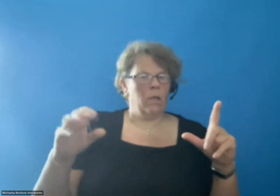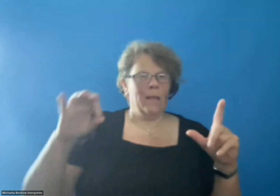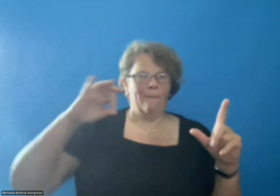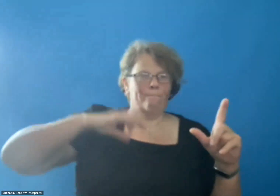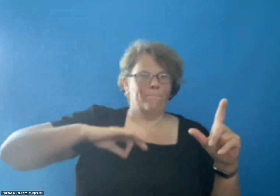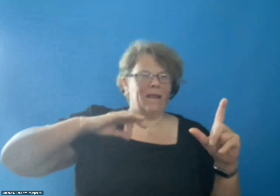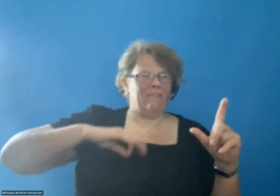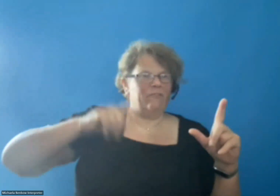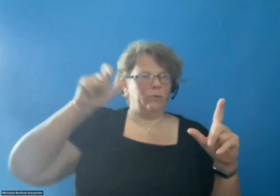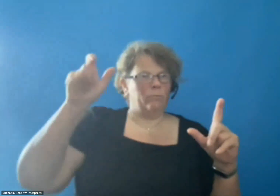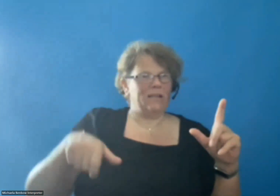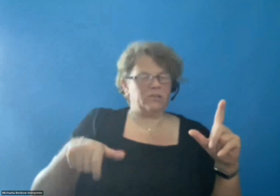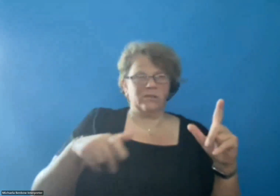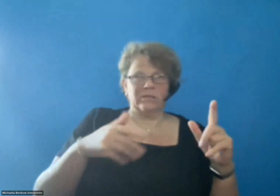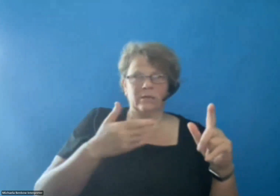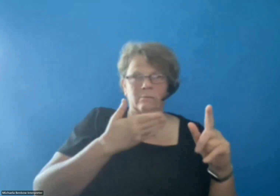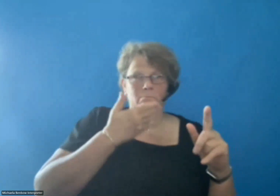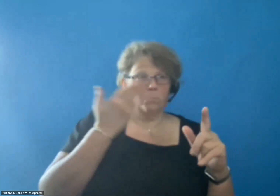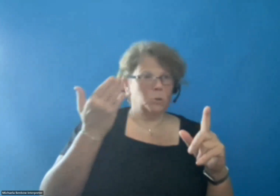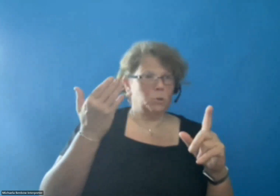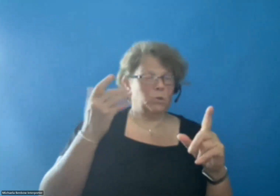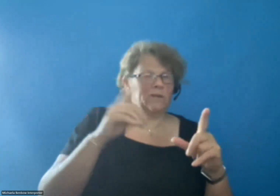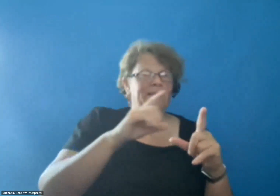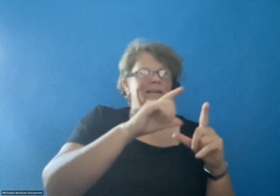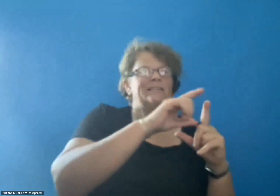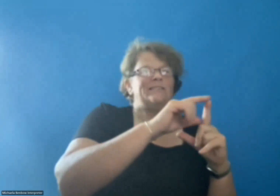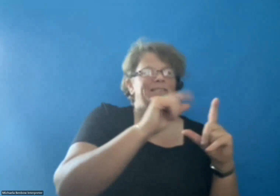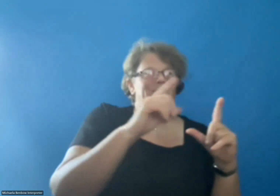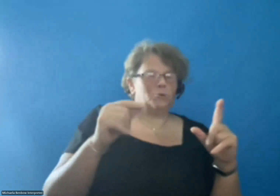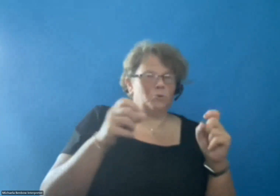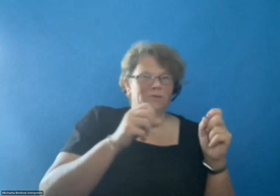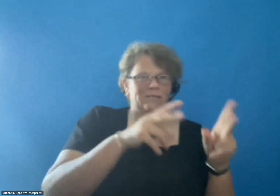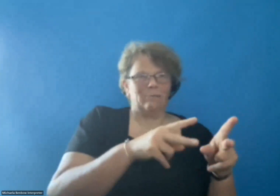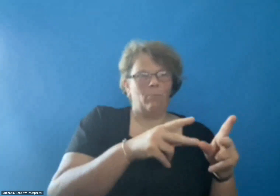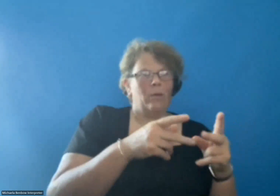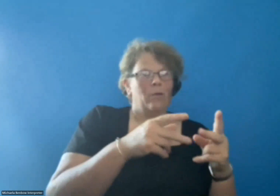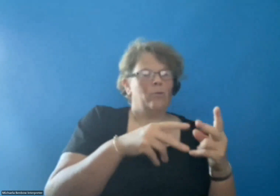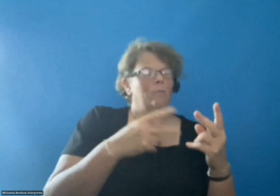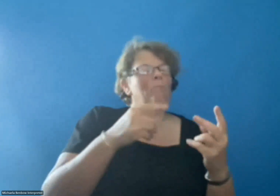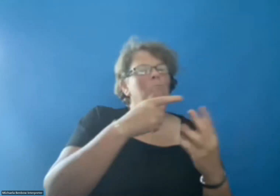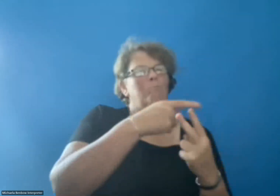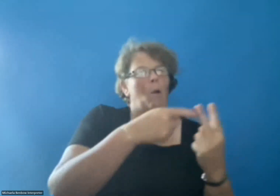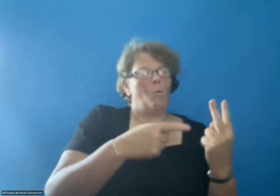one digital system in place used by both primary and secondary care providers?